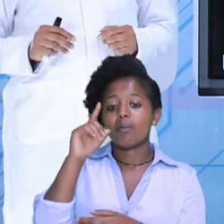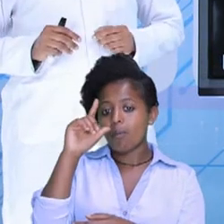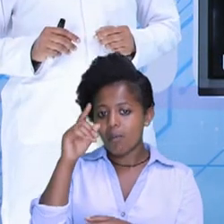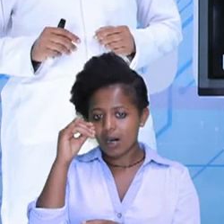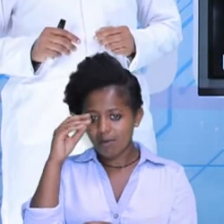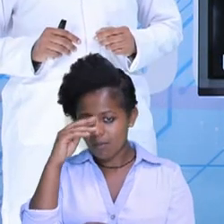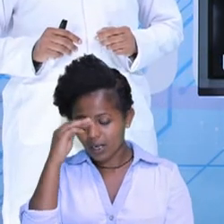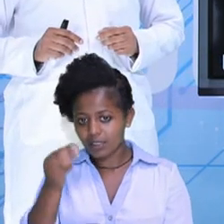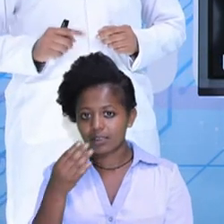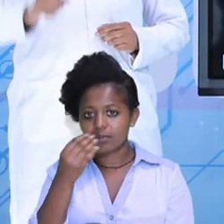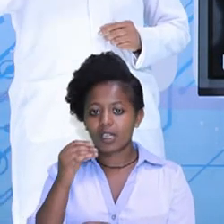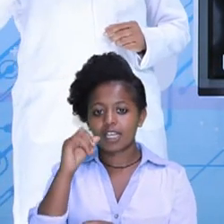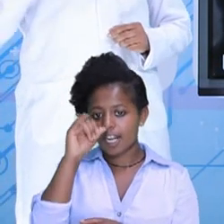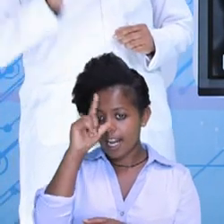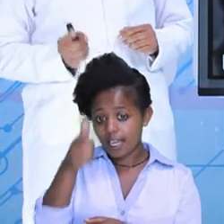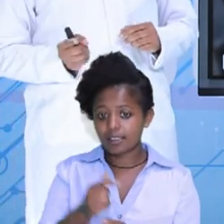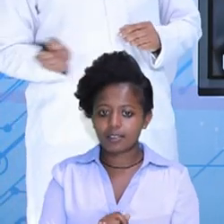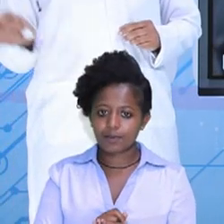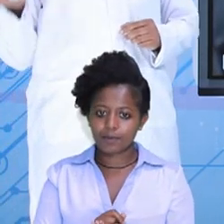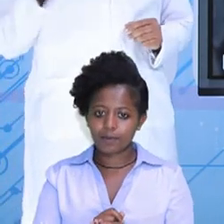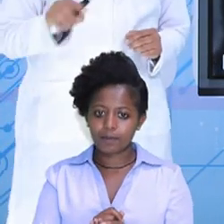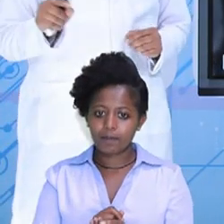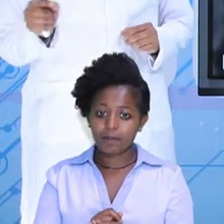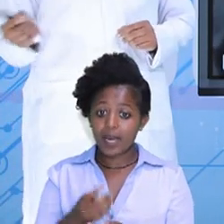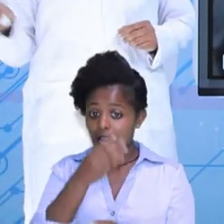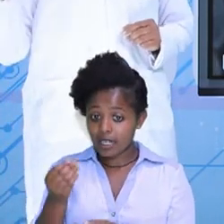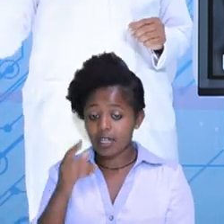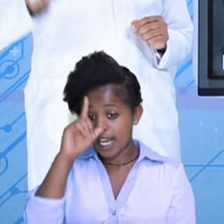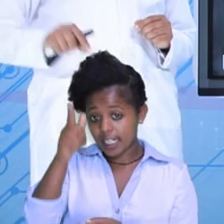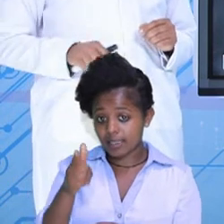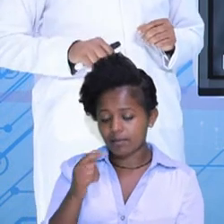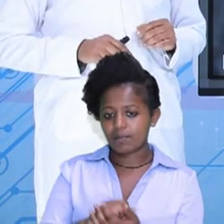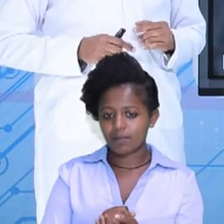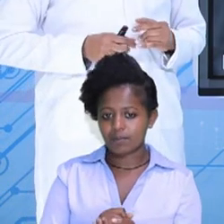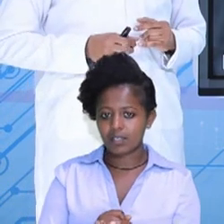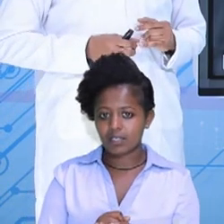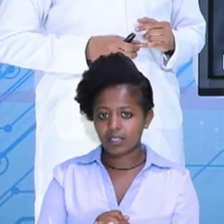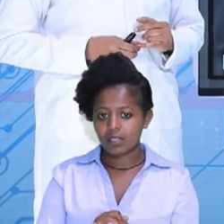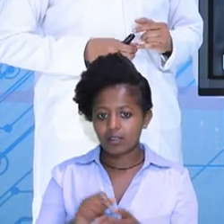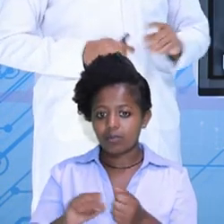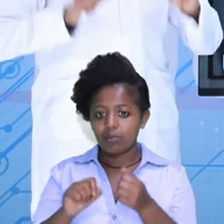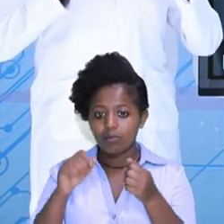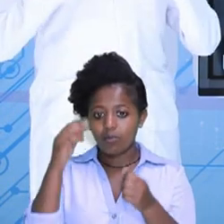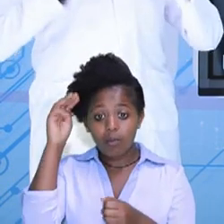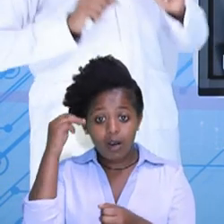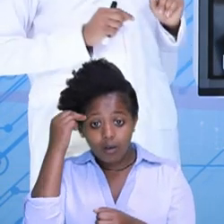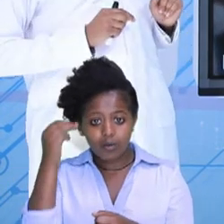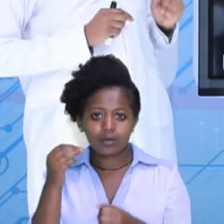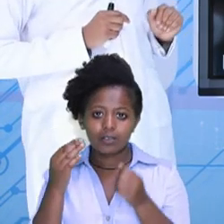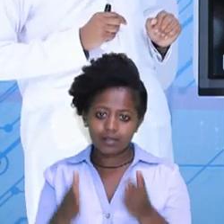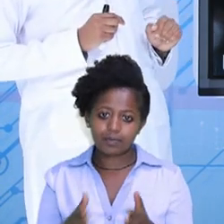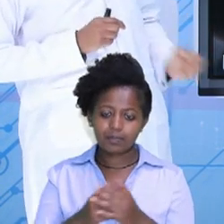Leninism. The correct form of Marxism and Leninism was Maoism, according